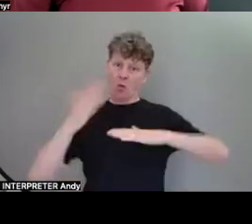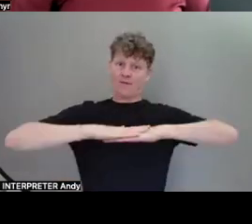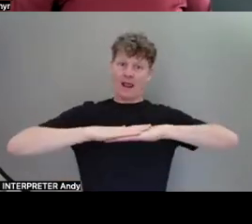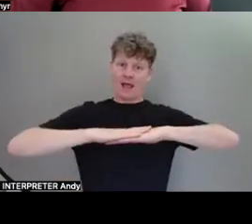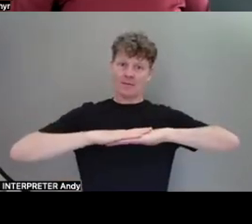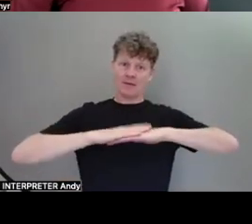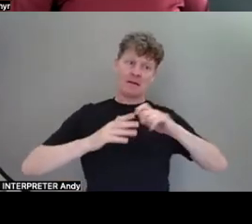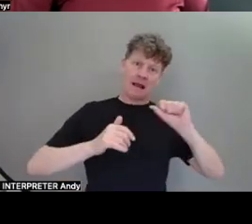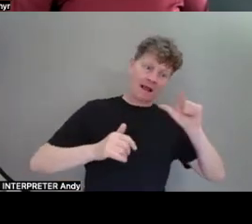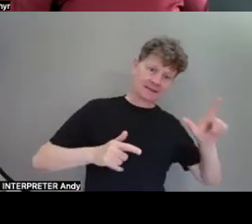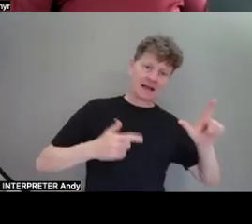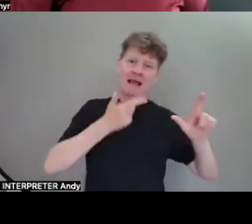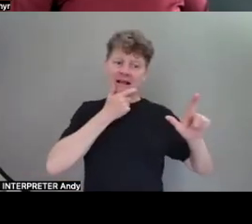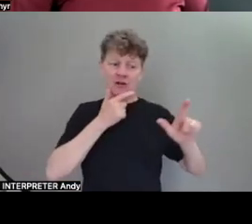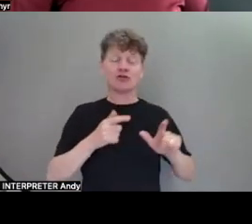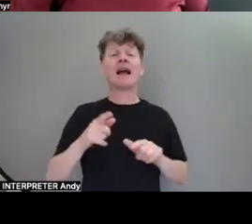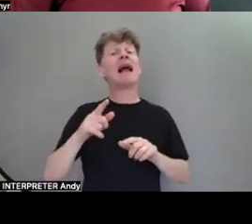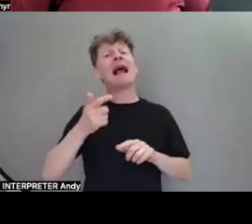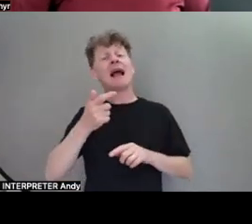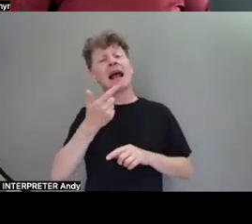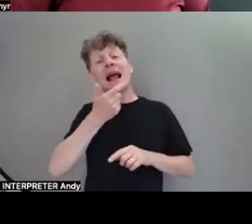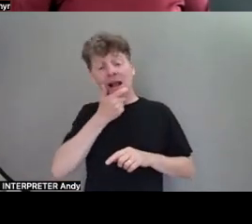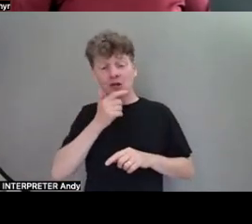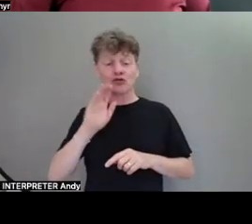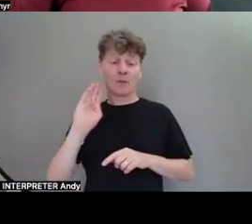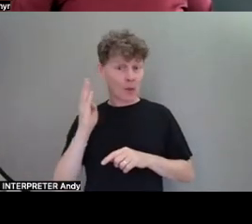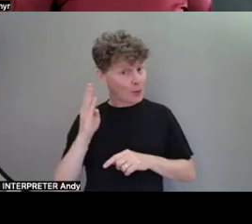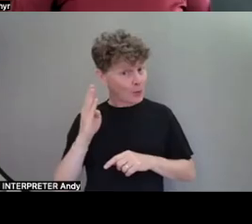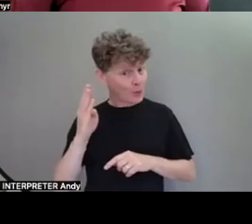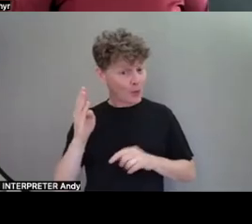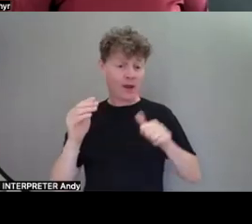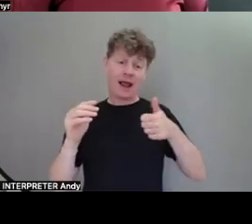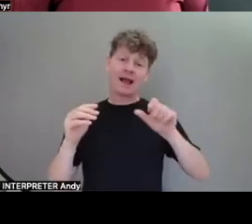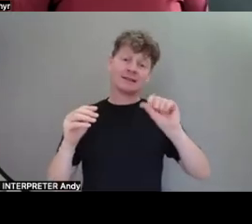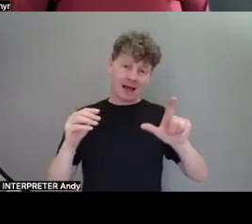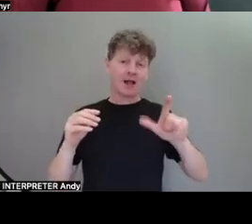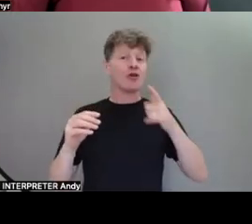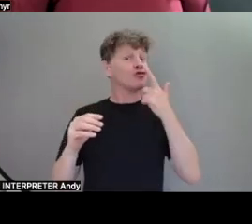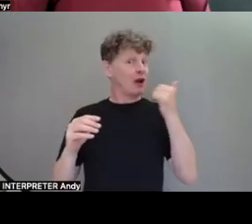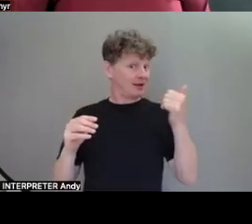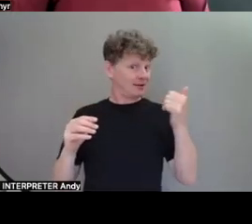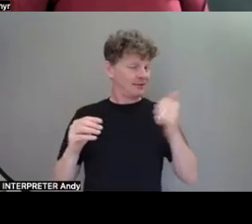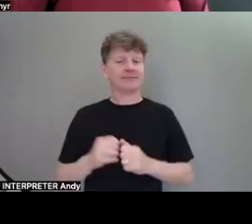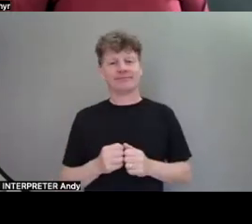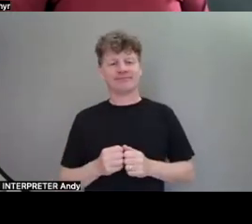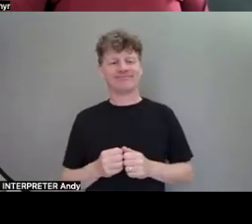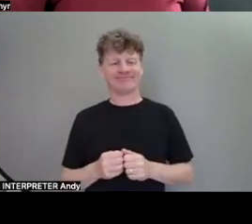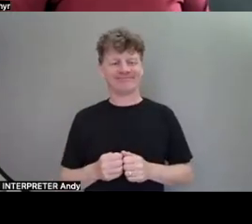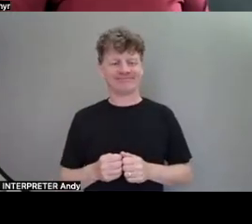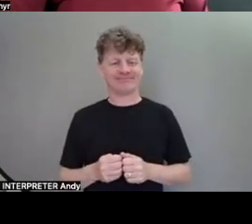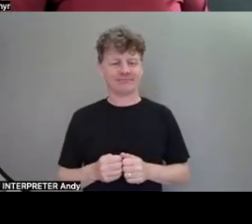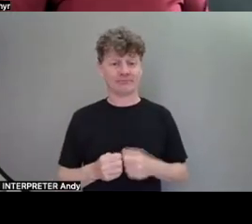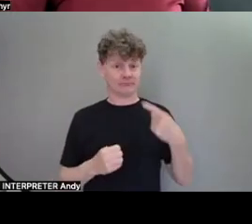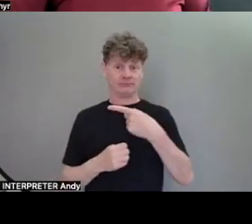ASL. English here is plotted in blue, and then ASL is plotted in red. And what we